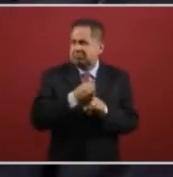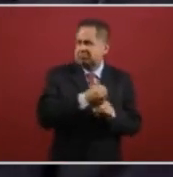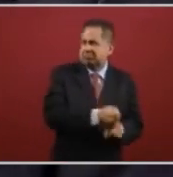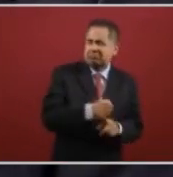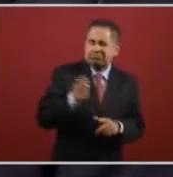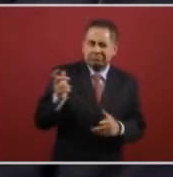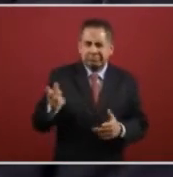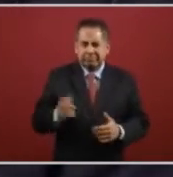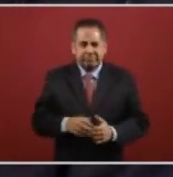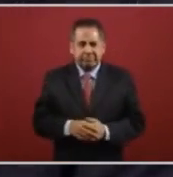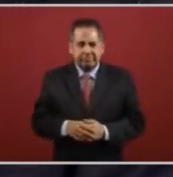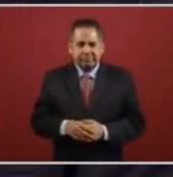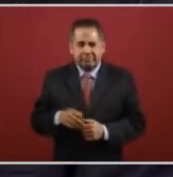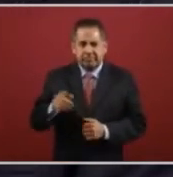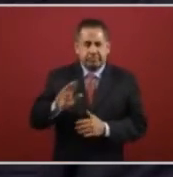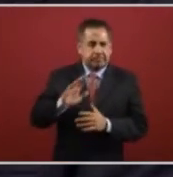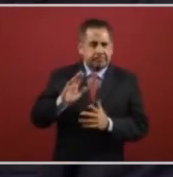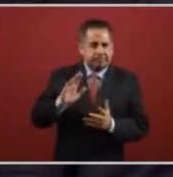Repressors.